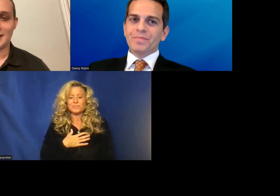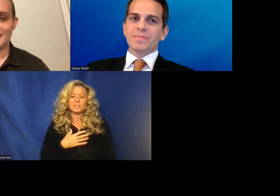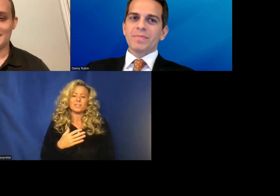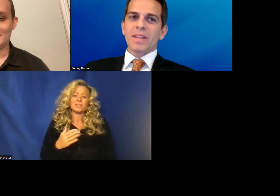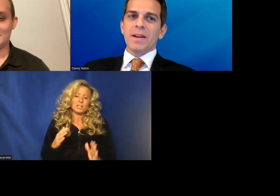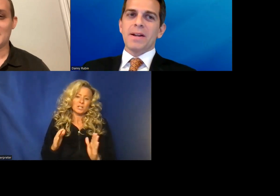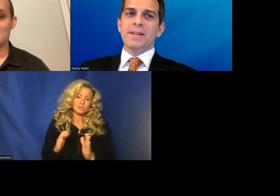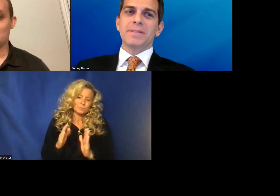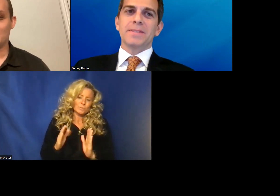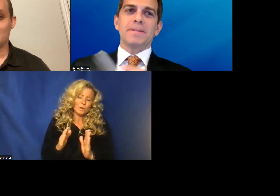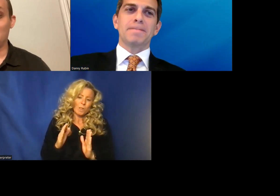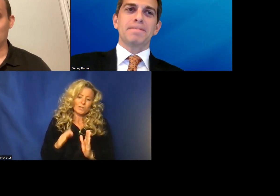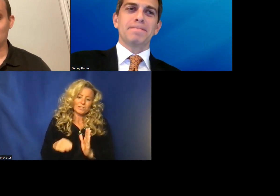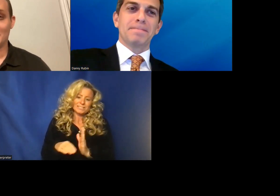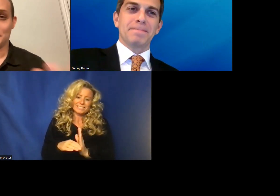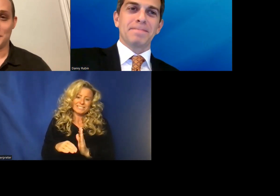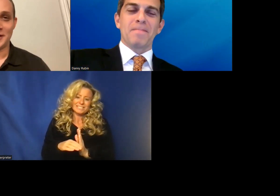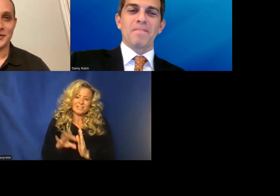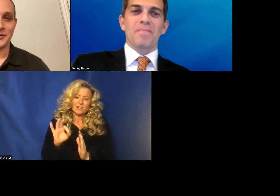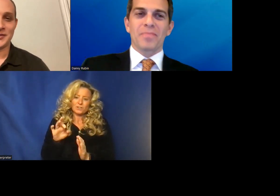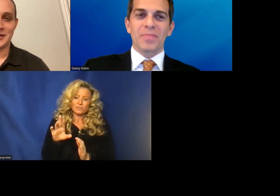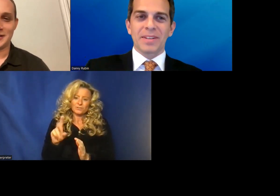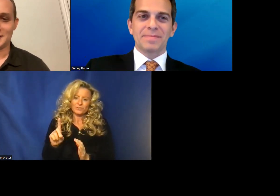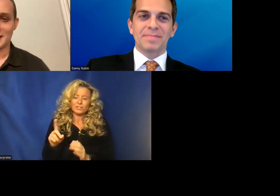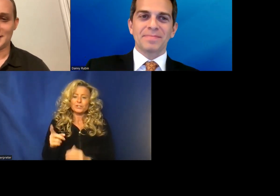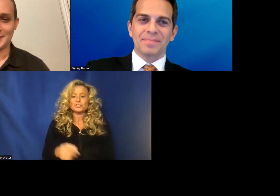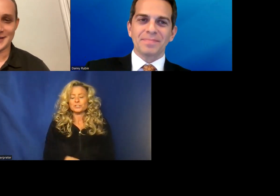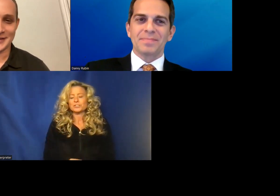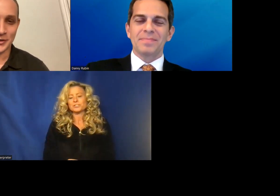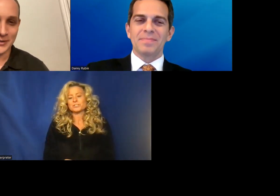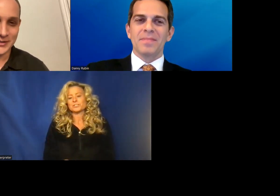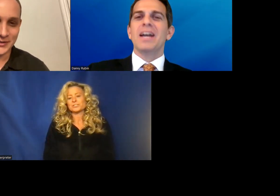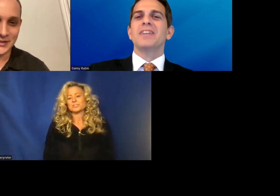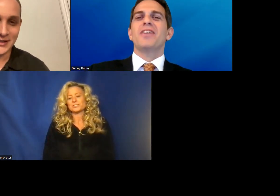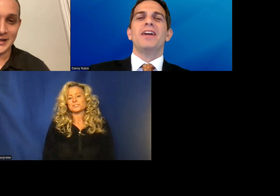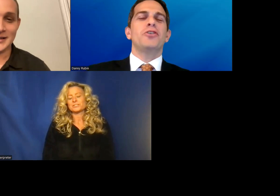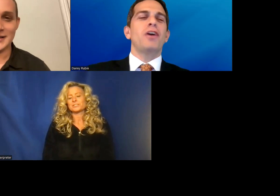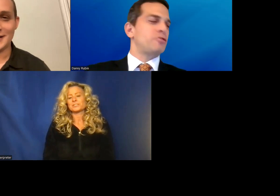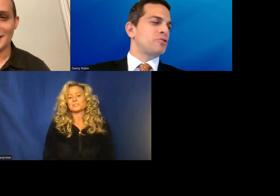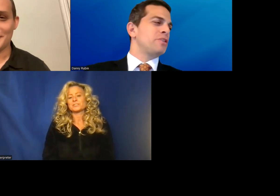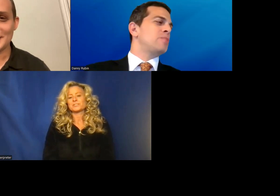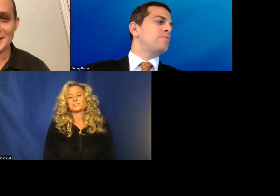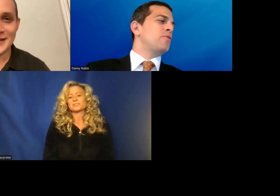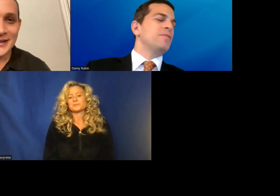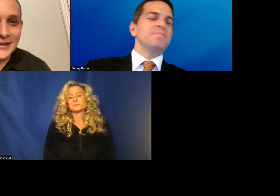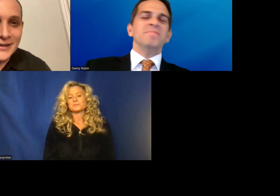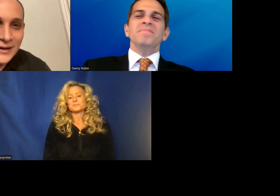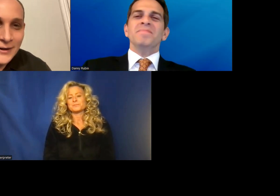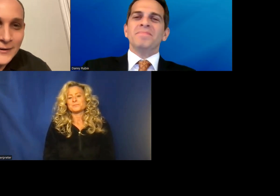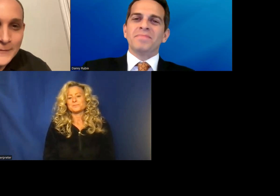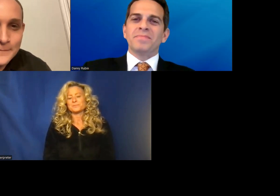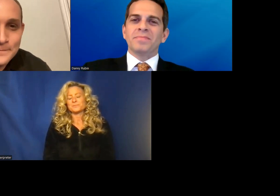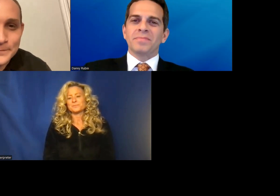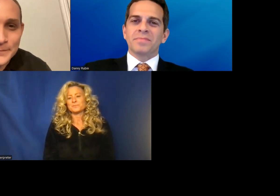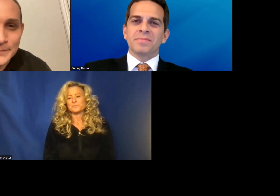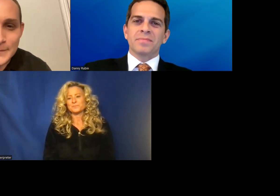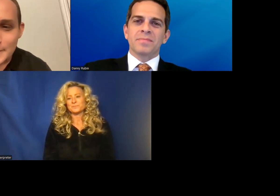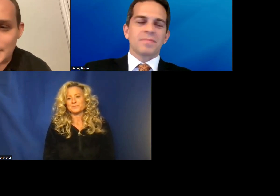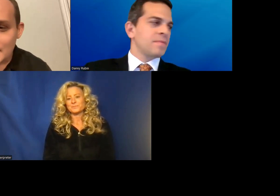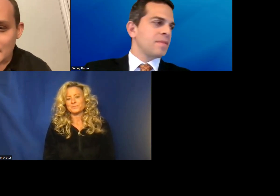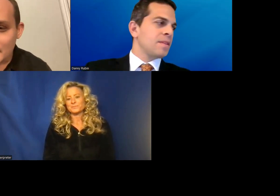small soccer field, soccer pitch. You'll see it in a second once I share my Yeah, screen sorry, I in turned off the your screen office. share before.